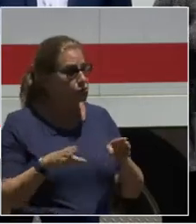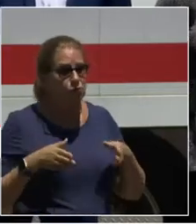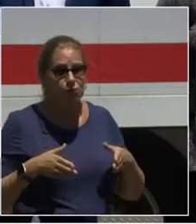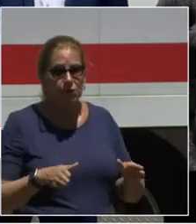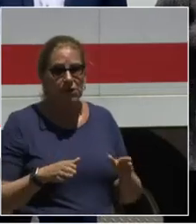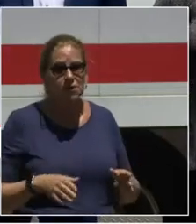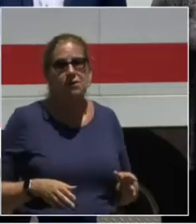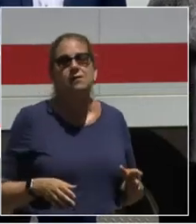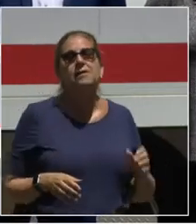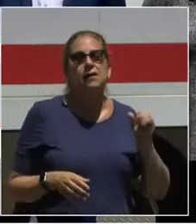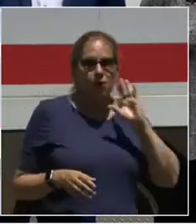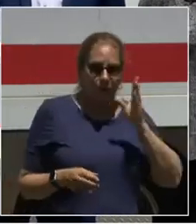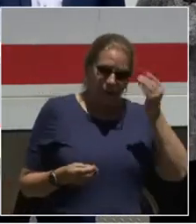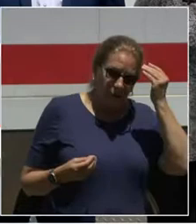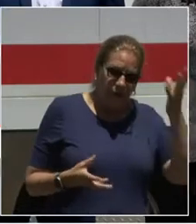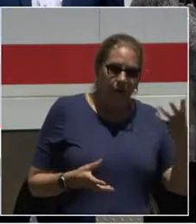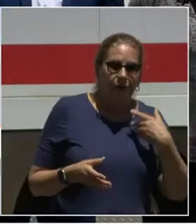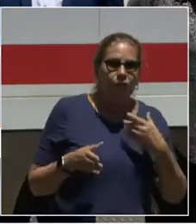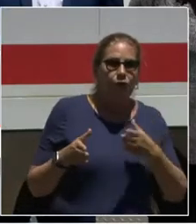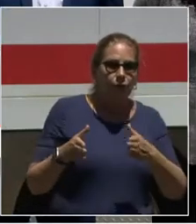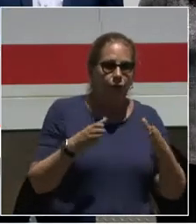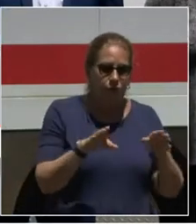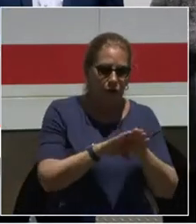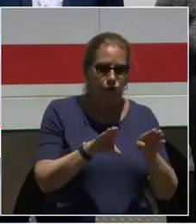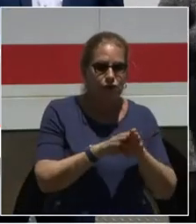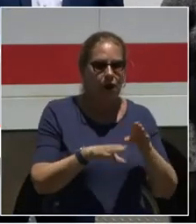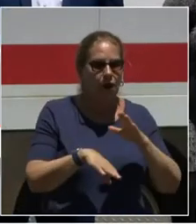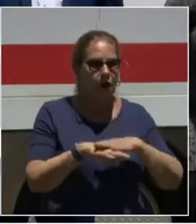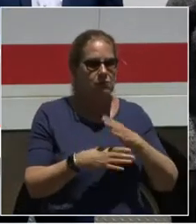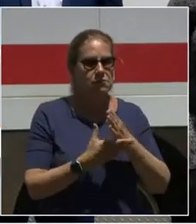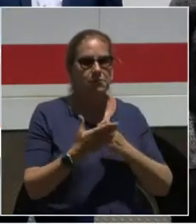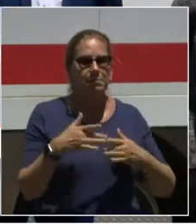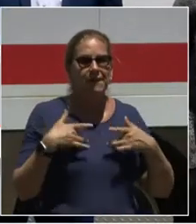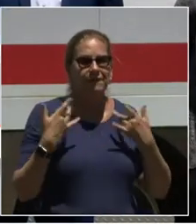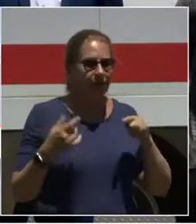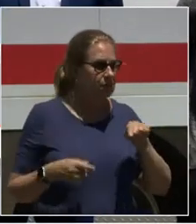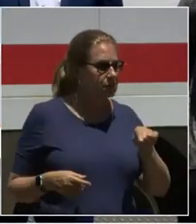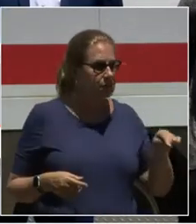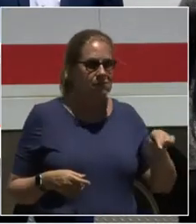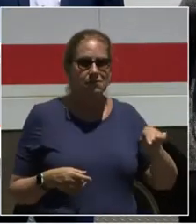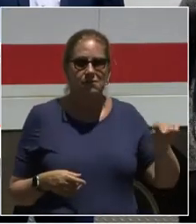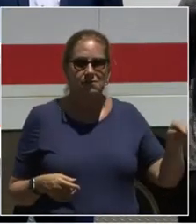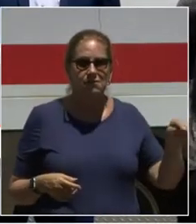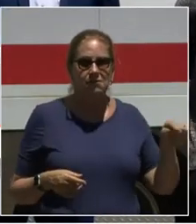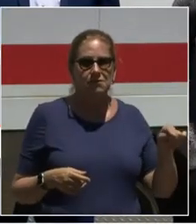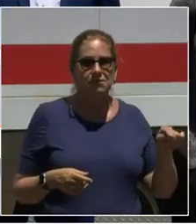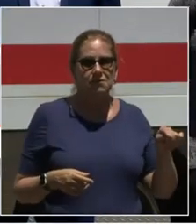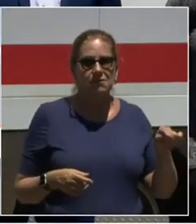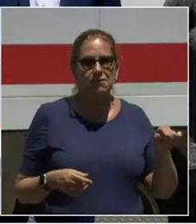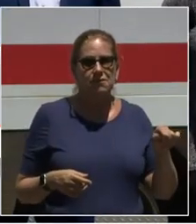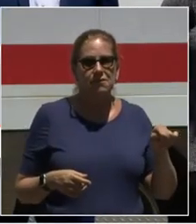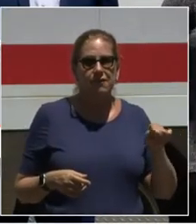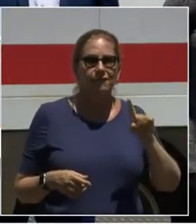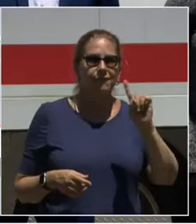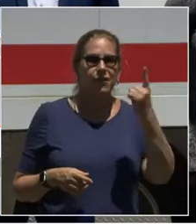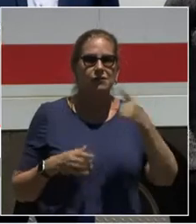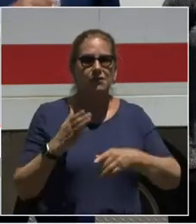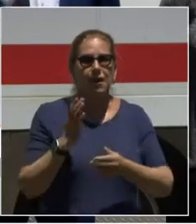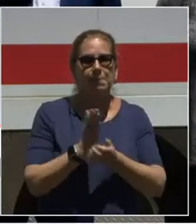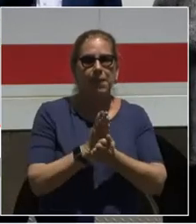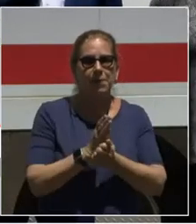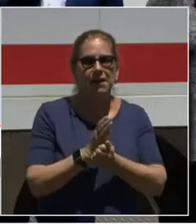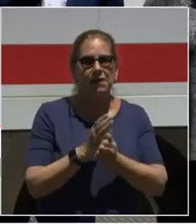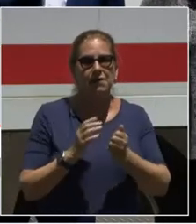that day as well. Something in the Water, other First Amendment demonstrations. So depending on which of